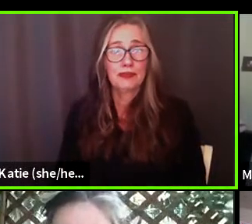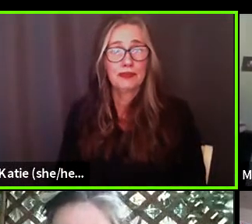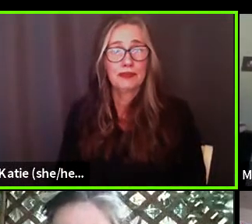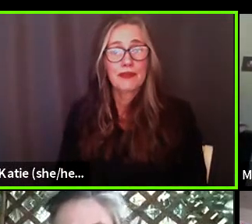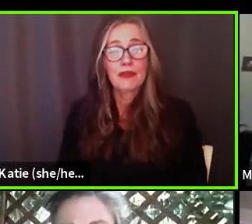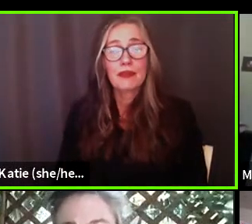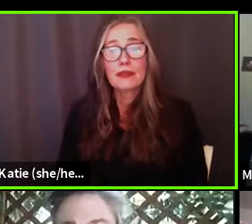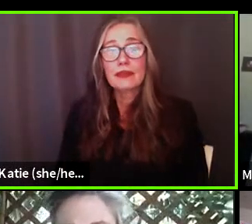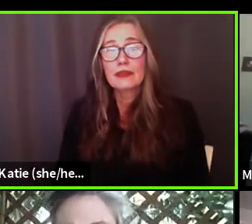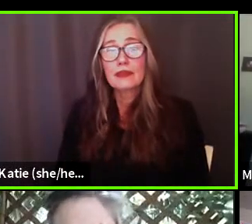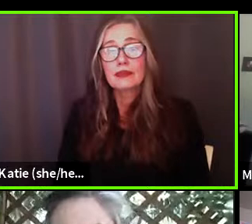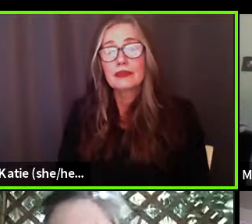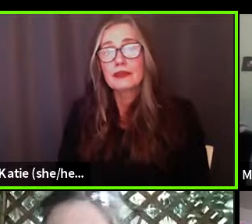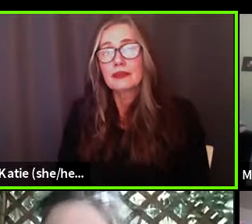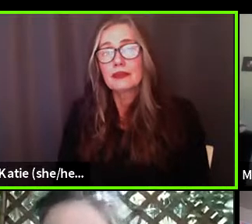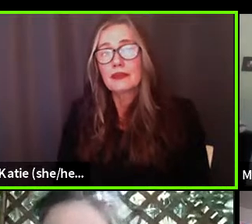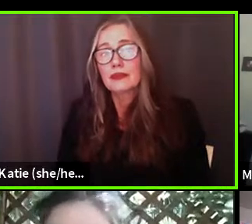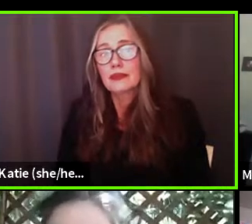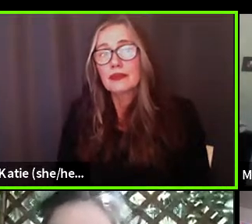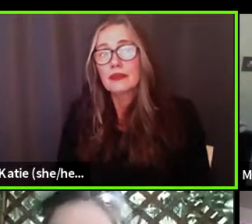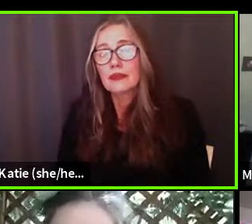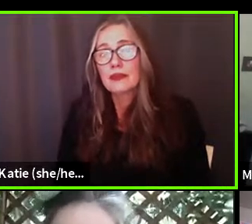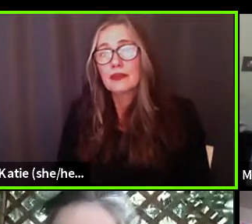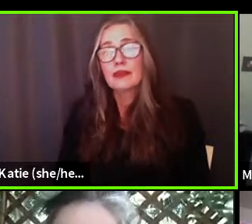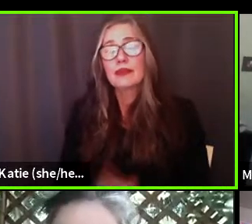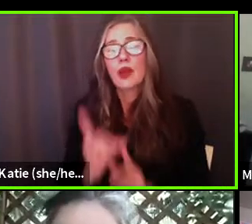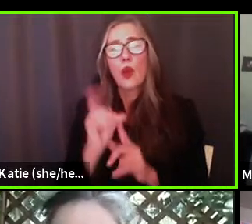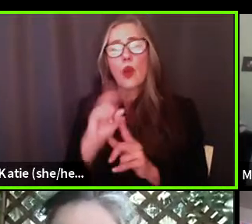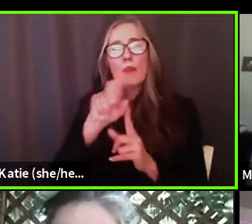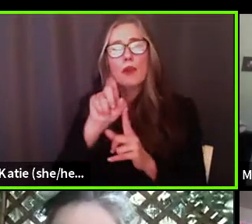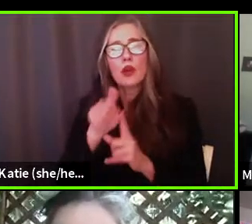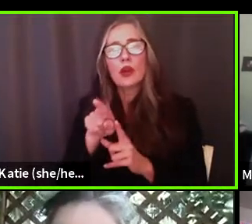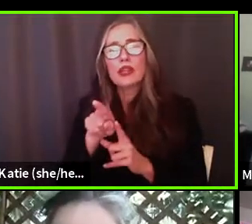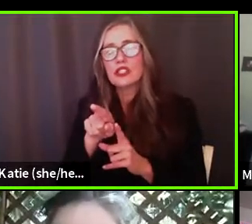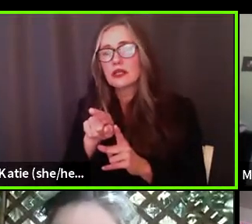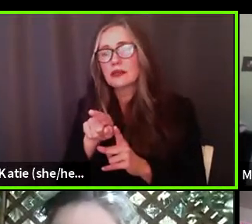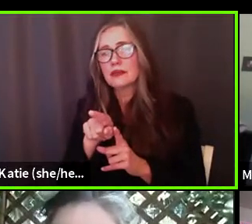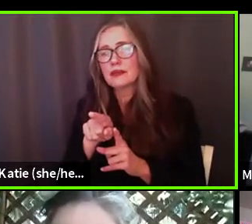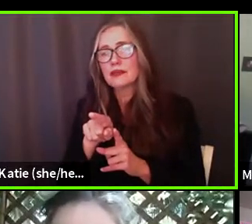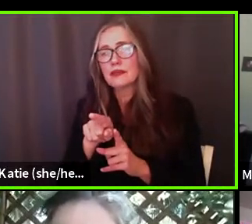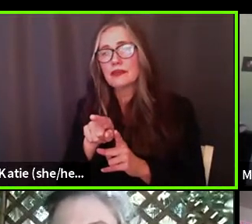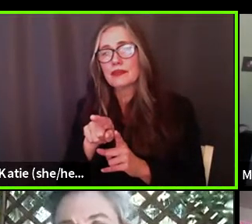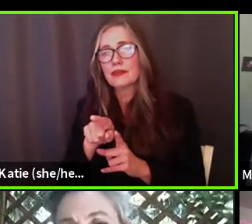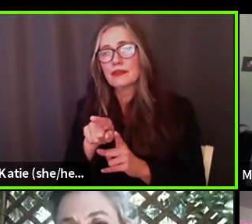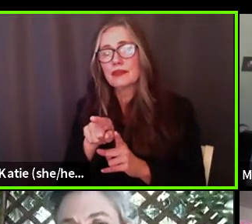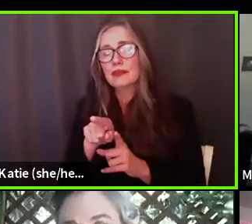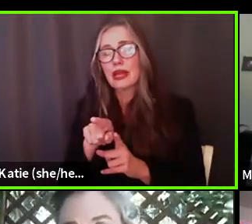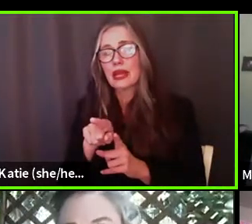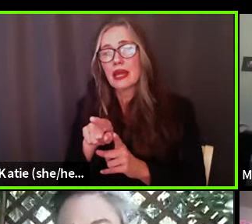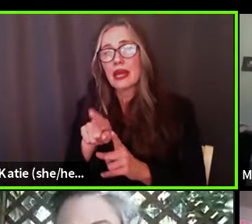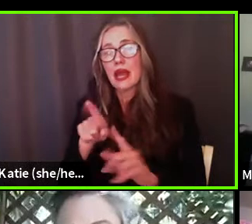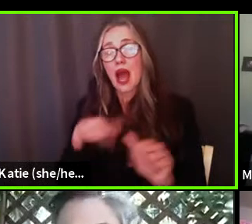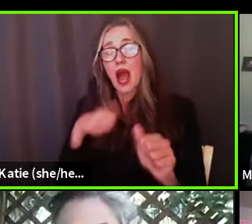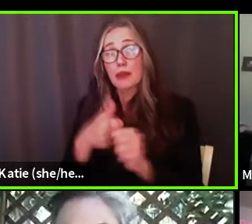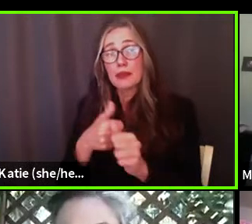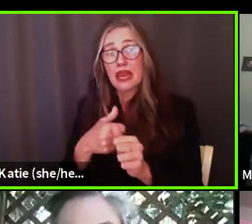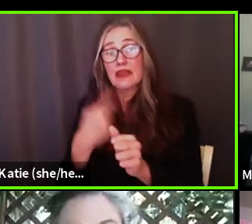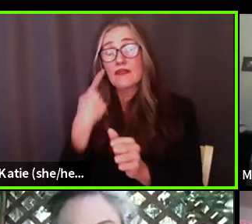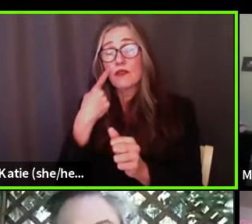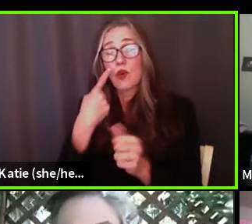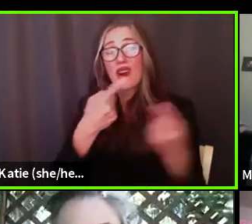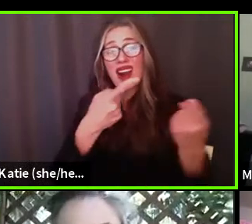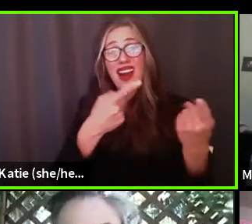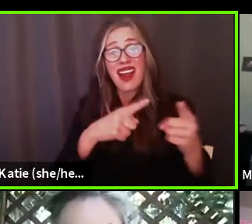there is a there is another question about whether or not if we have an update around the outcomes and